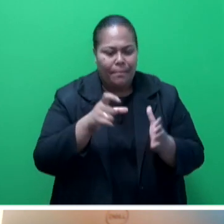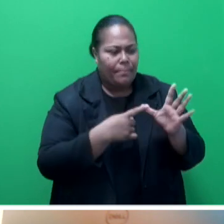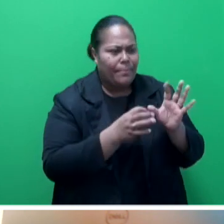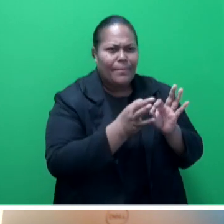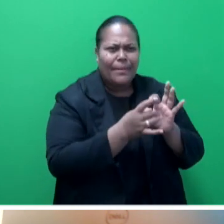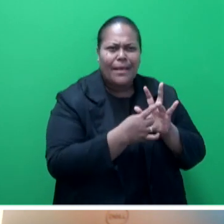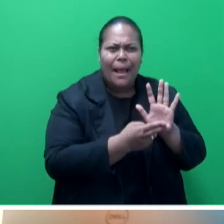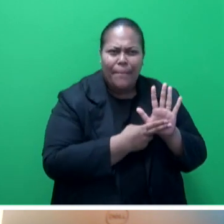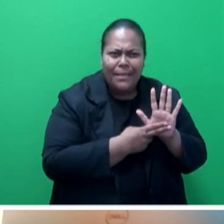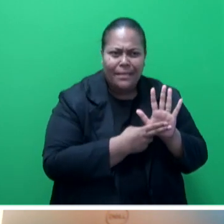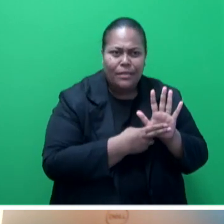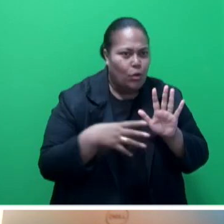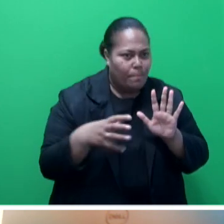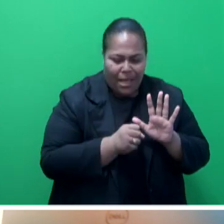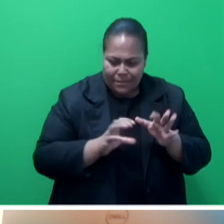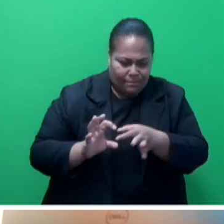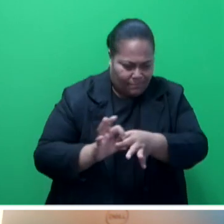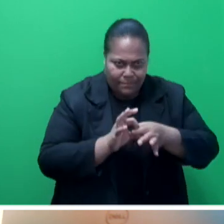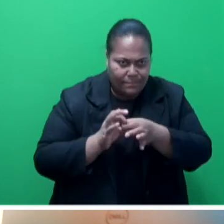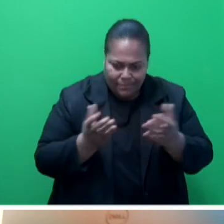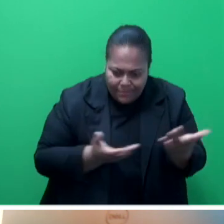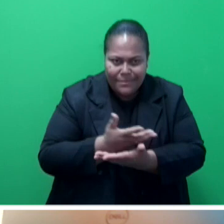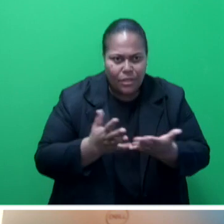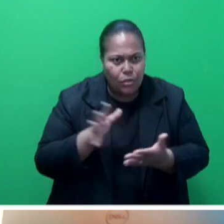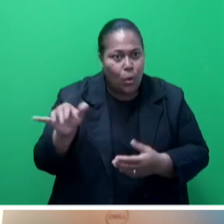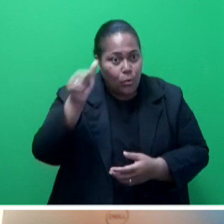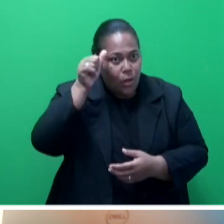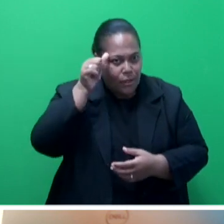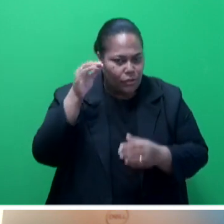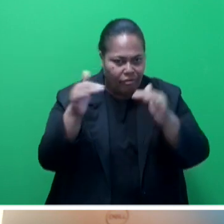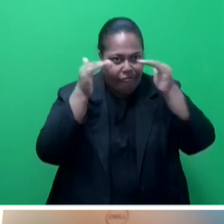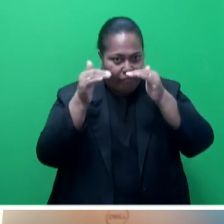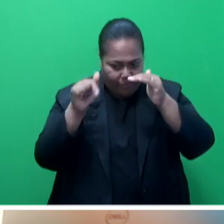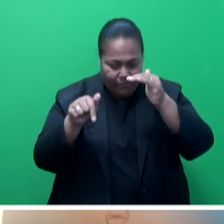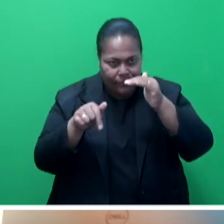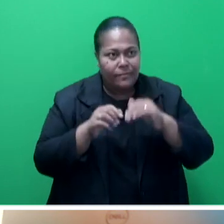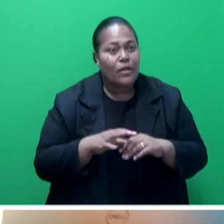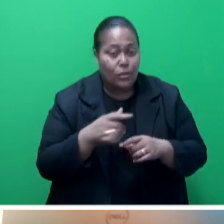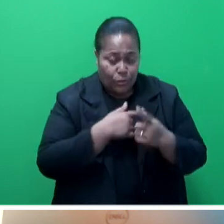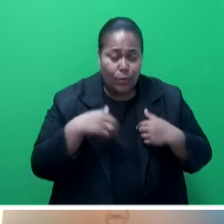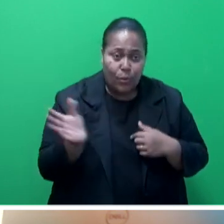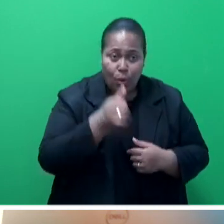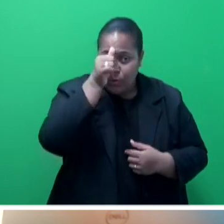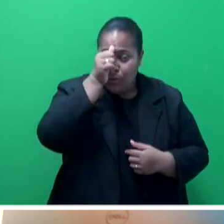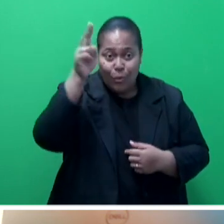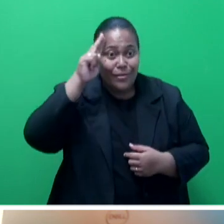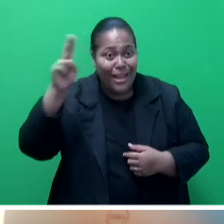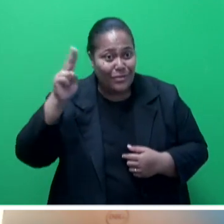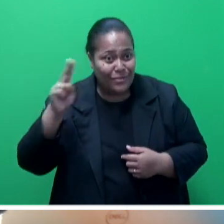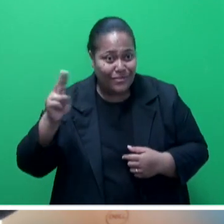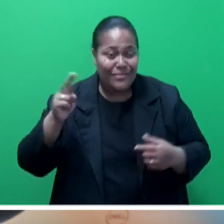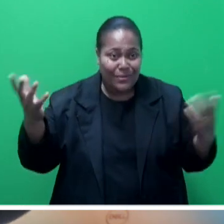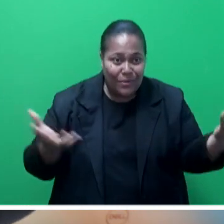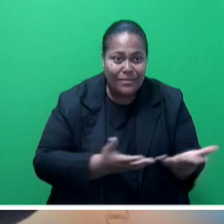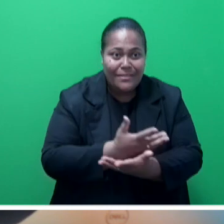must interact seamlessly. In this regard, we are currently conducting, as we all know, national consultations on the draft climate change